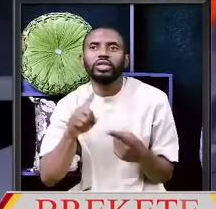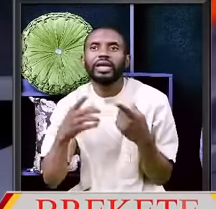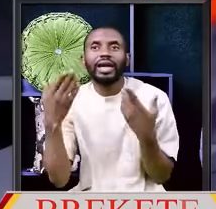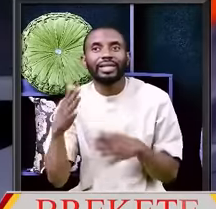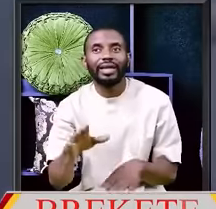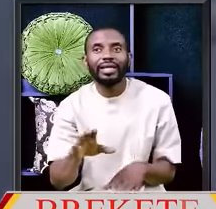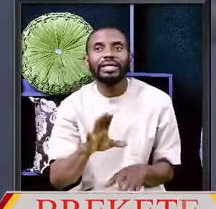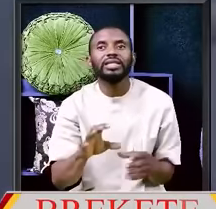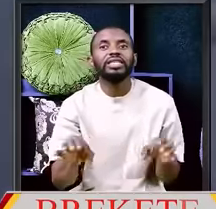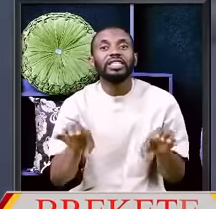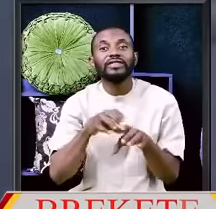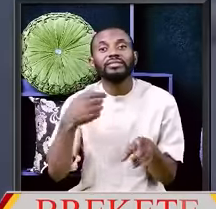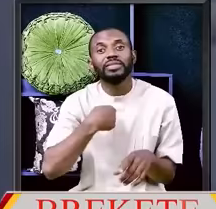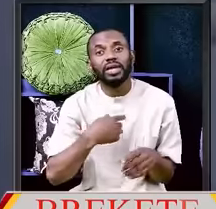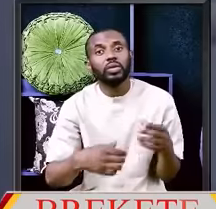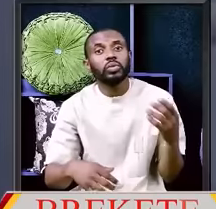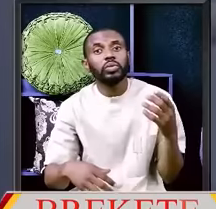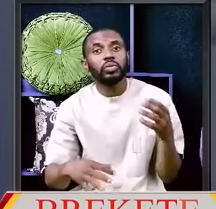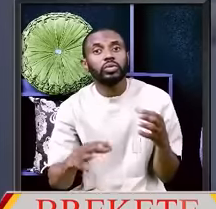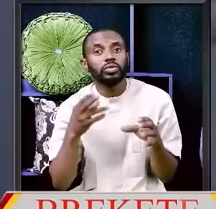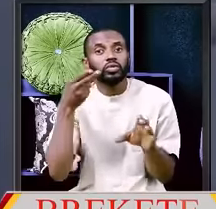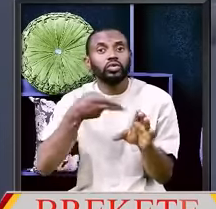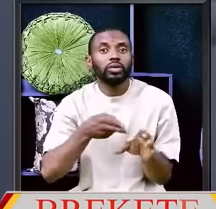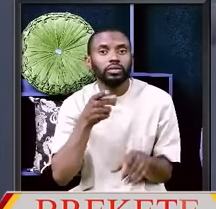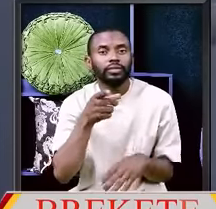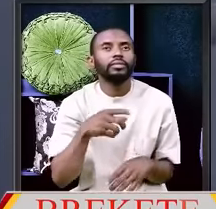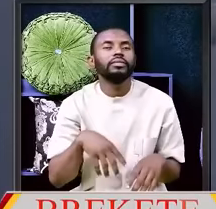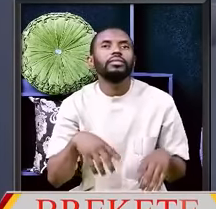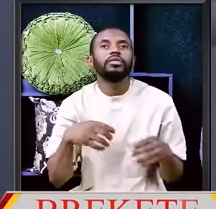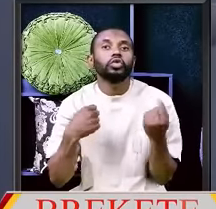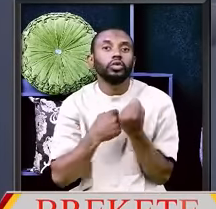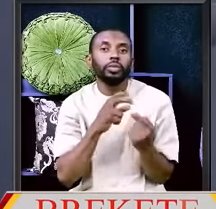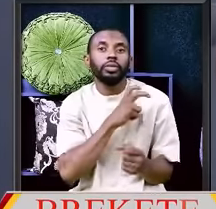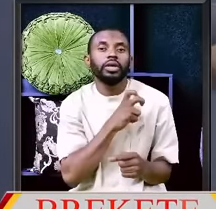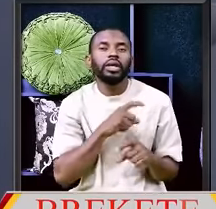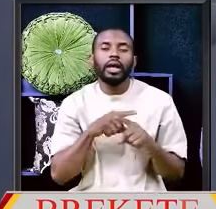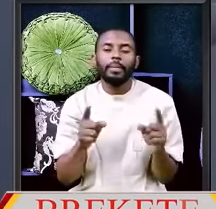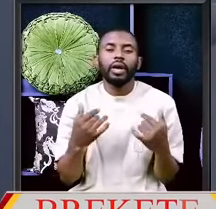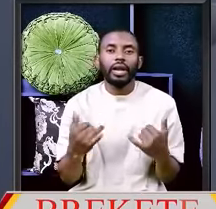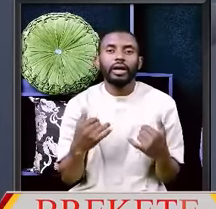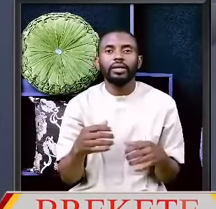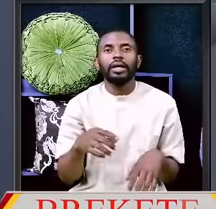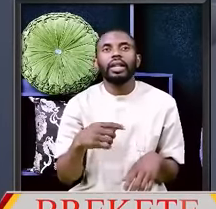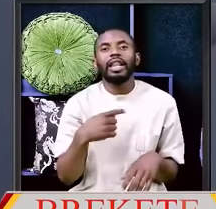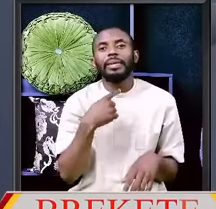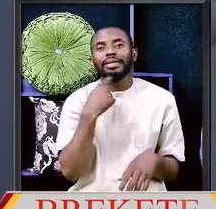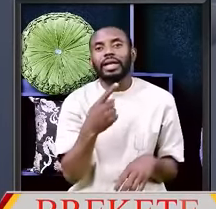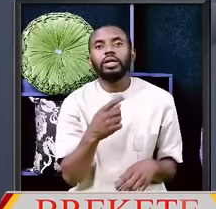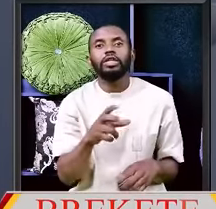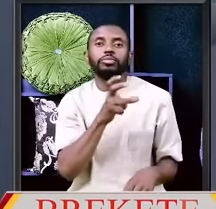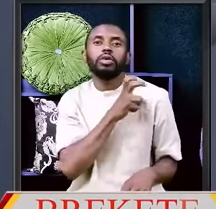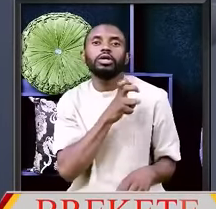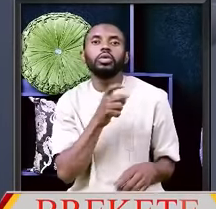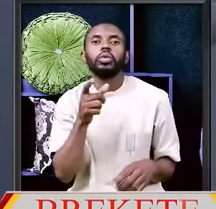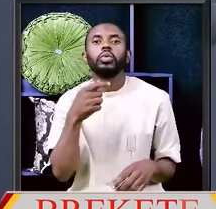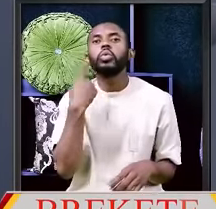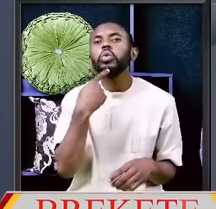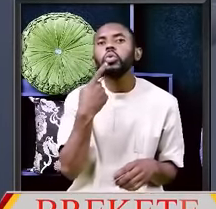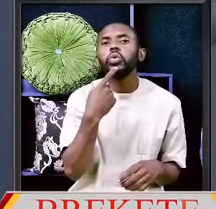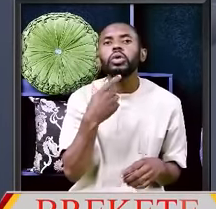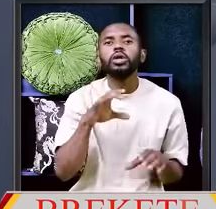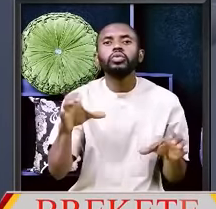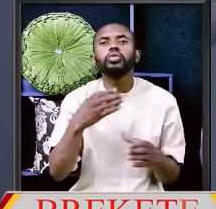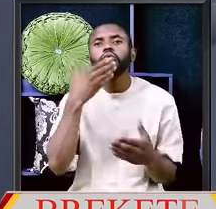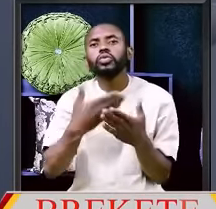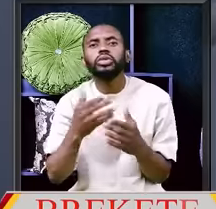Even me, I go now, make you. I tell you something, Consultant Ike. The police where they do good every day, how many will they